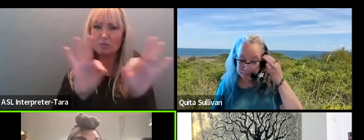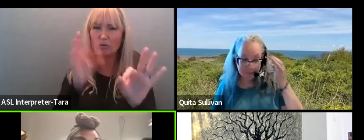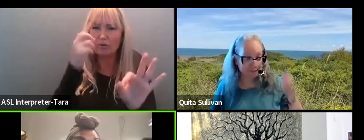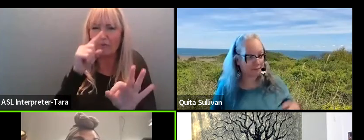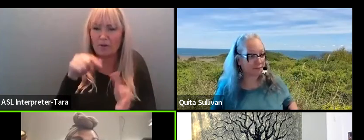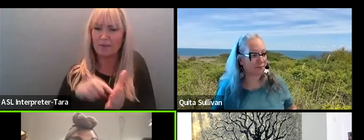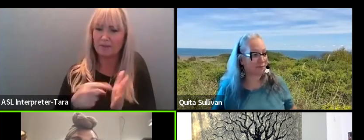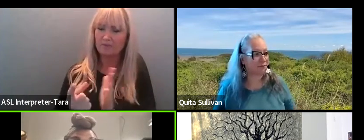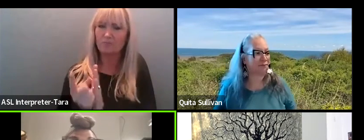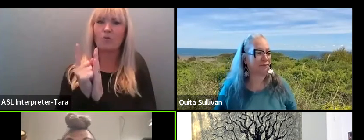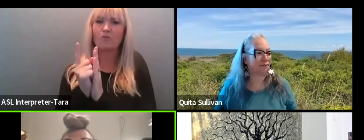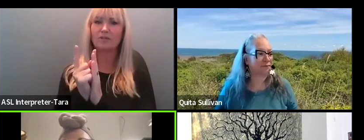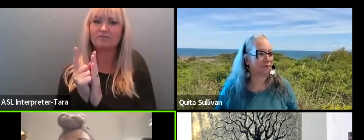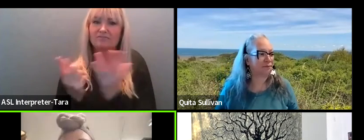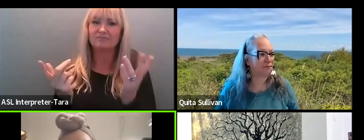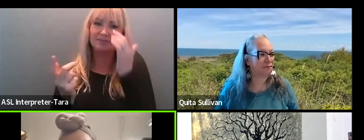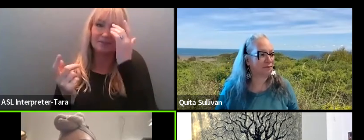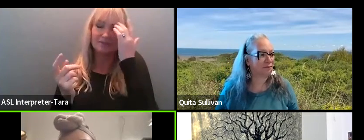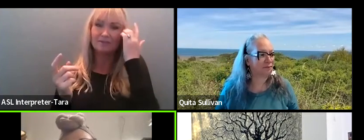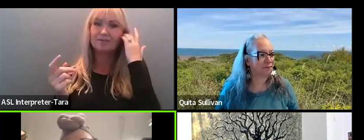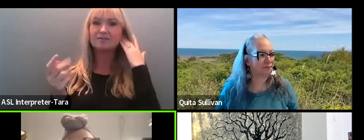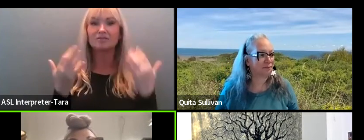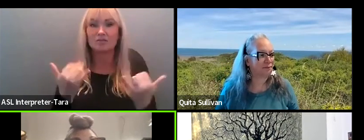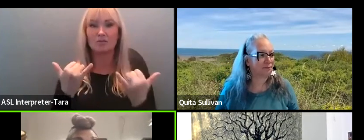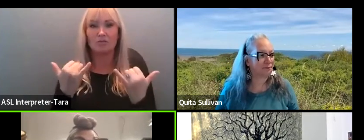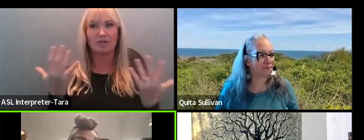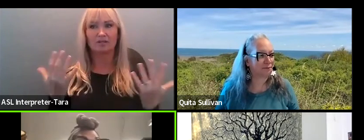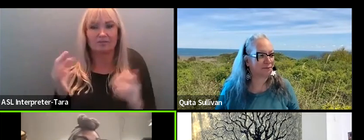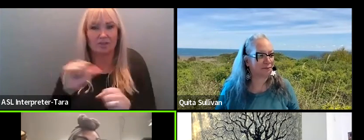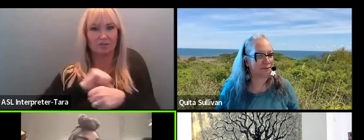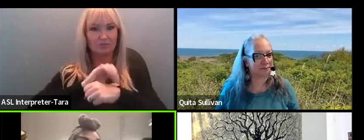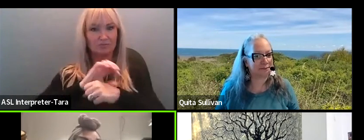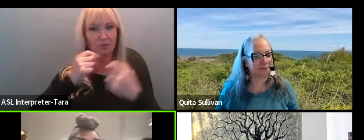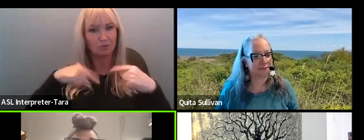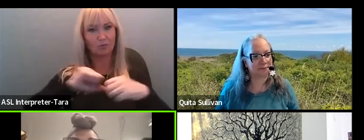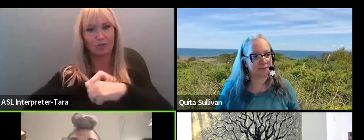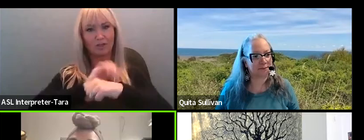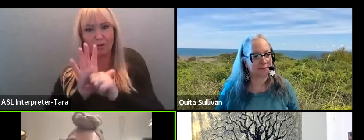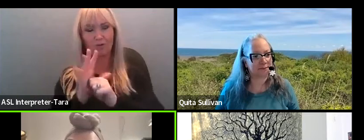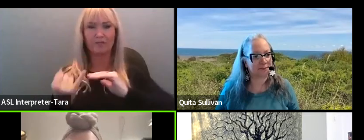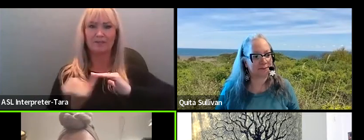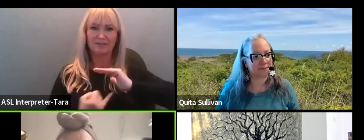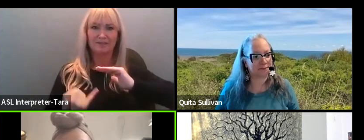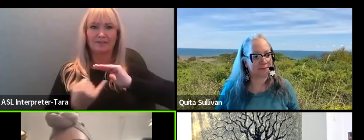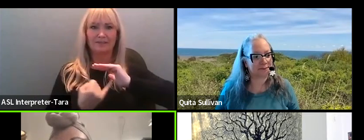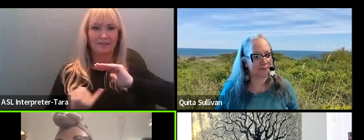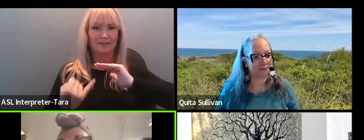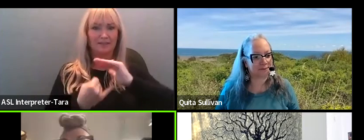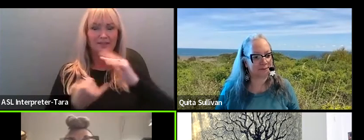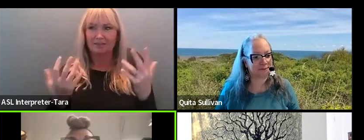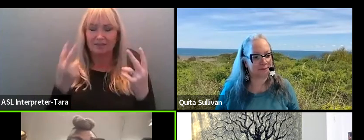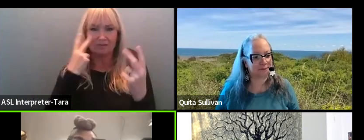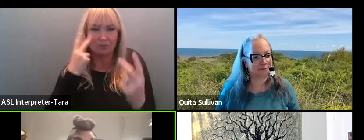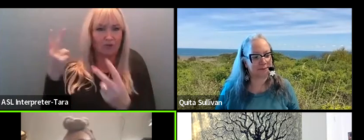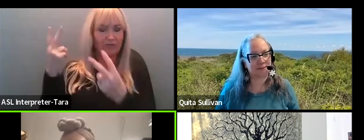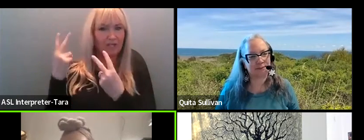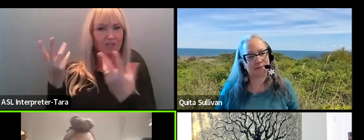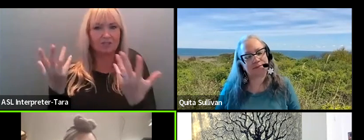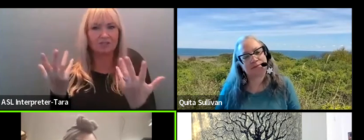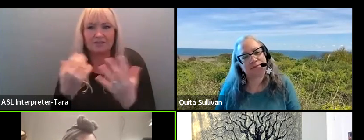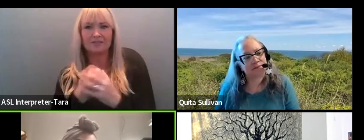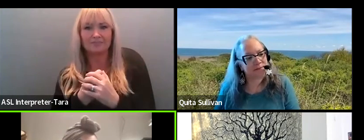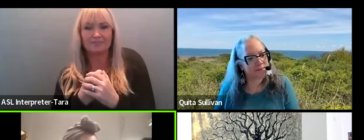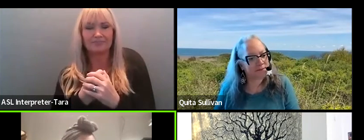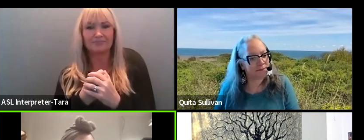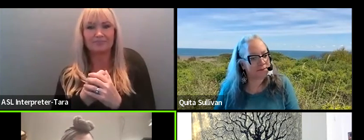moment, where we're in a space of isolation, going through a lot of reflections. And I had